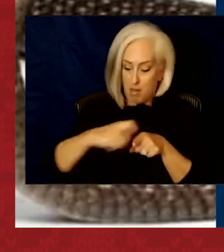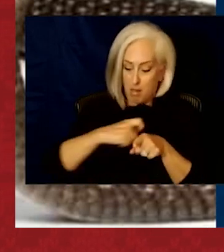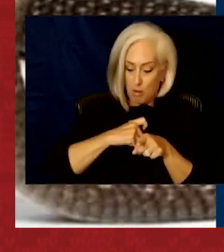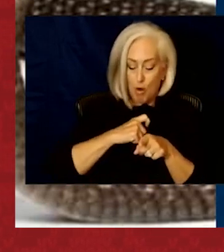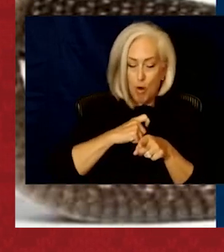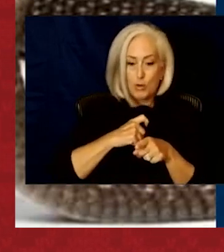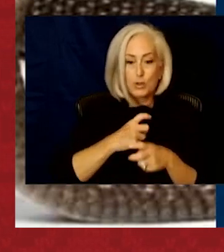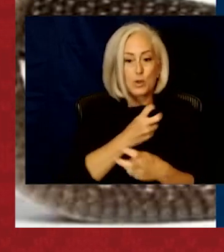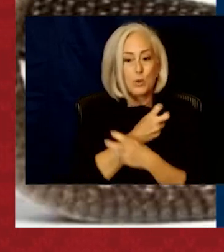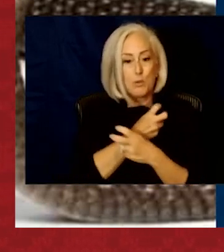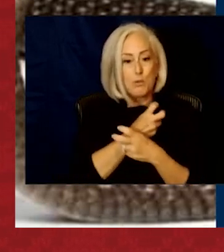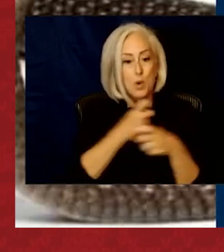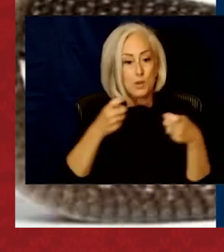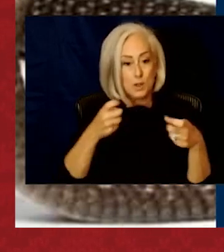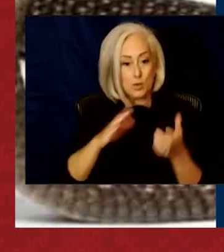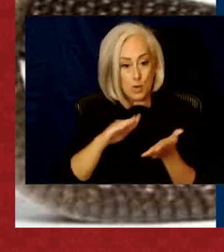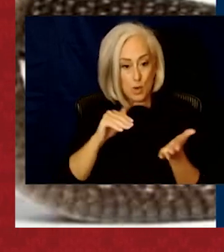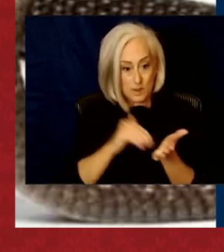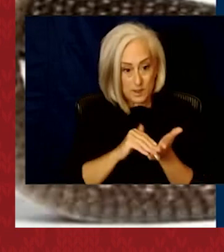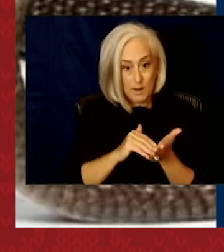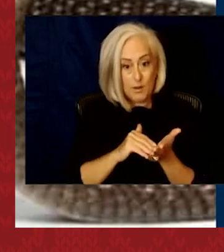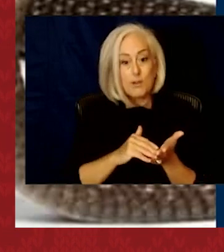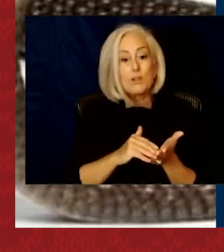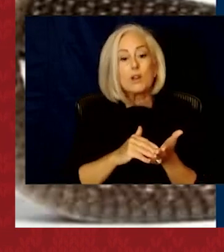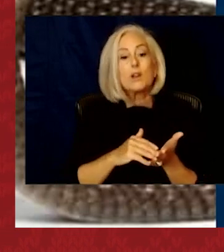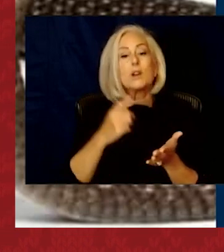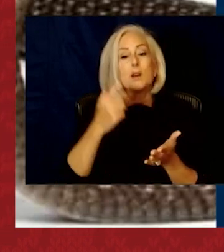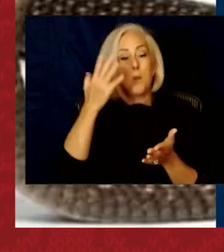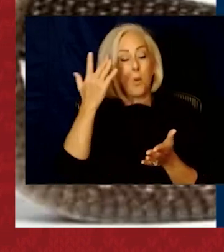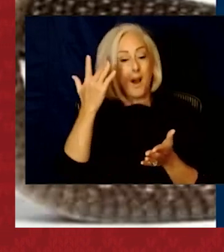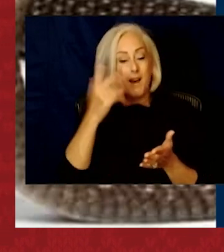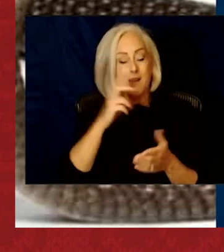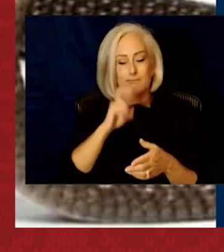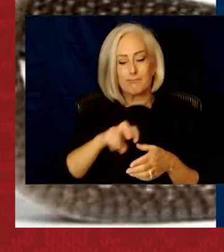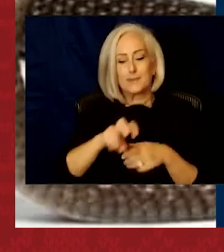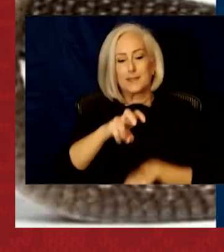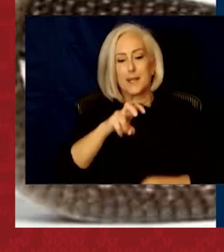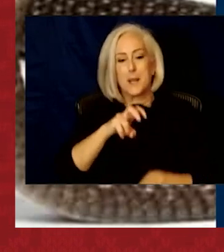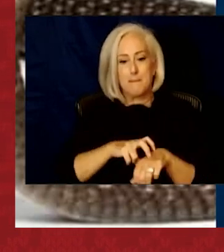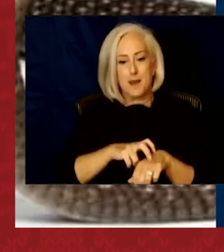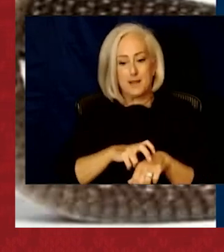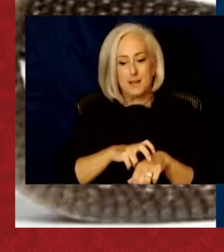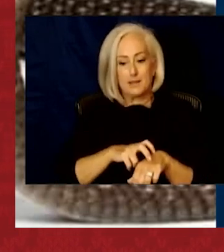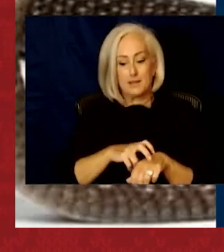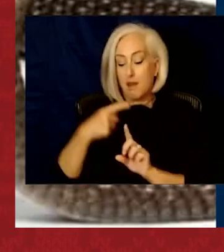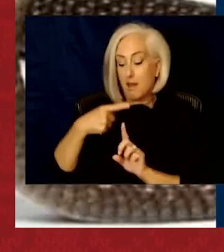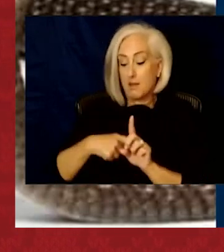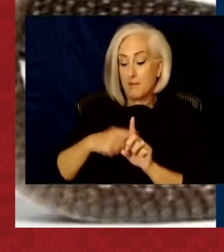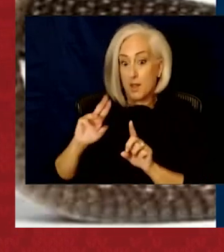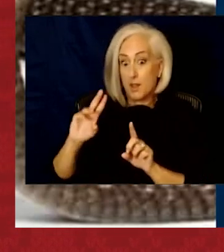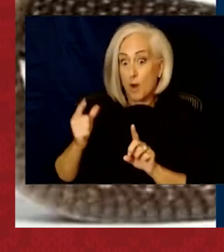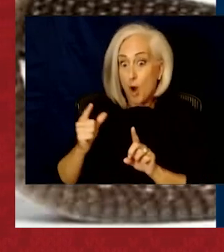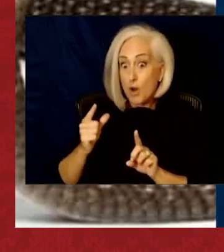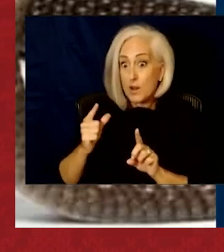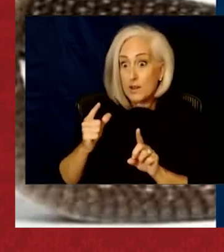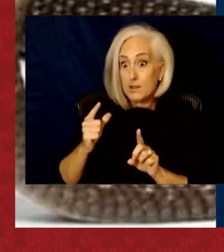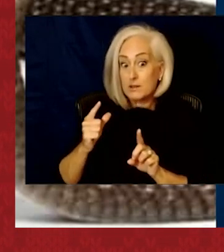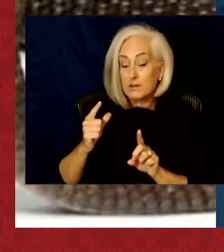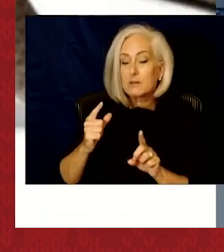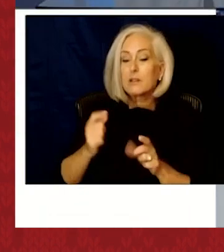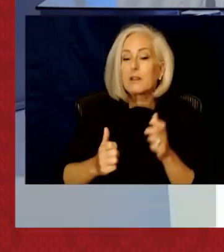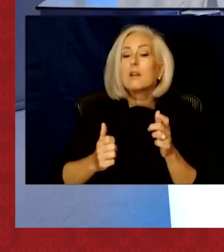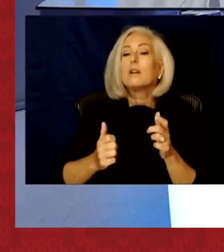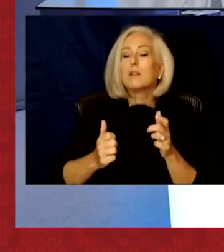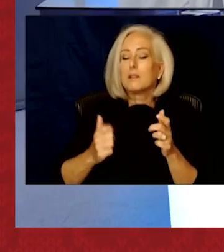normal year is 40 to 50 calls, but August is the biggest month, and we're just getting in the middle of that month. Dr.